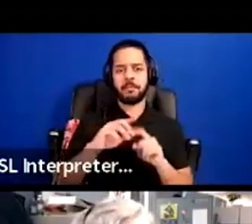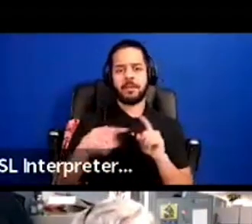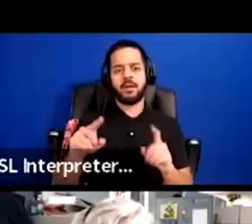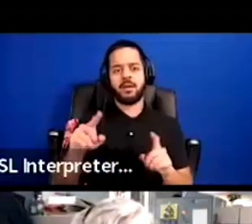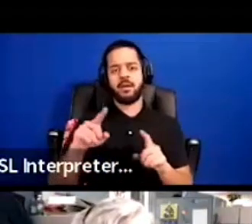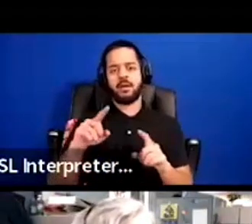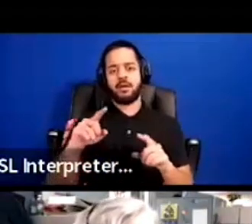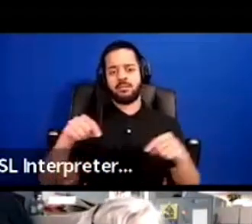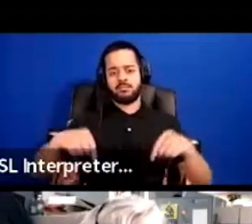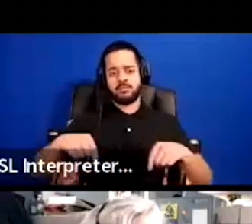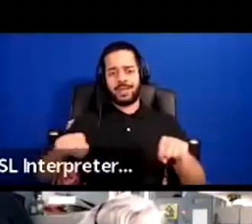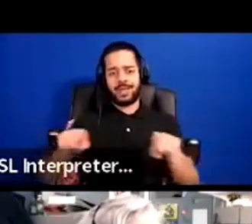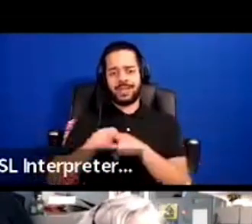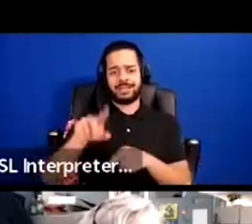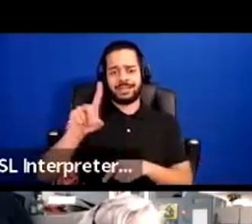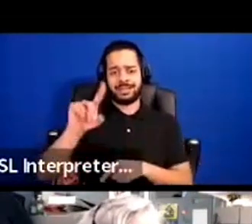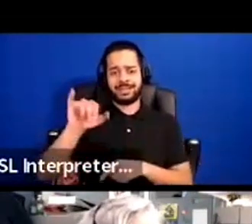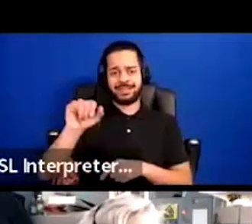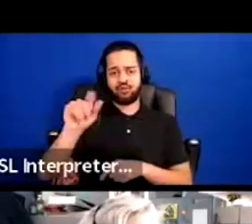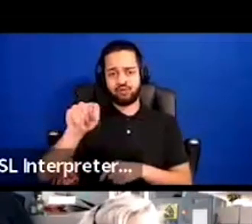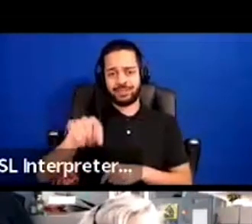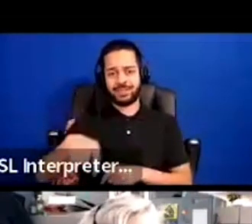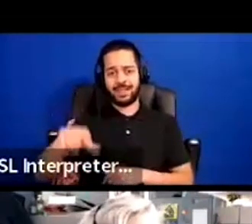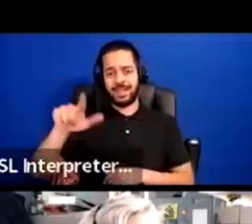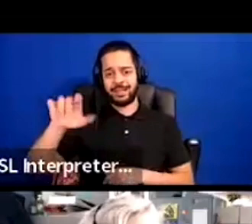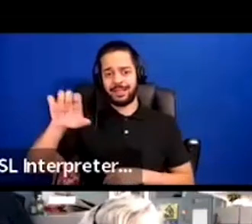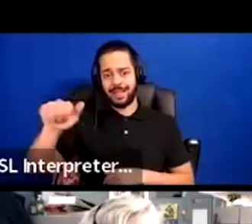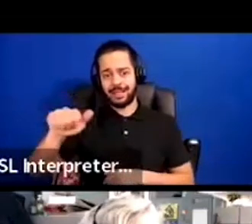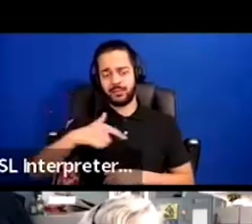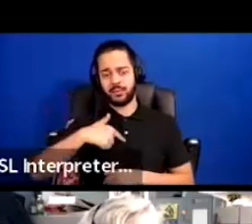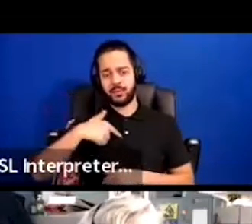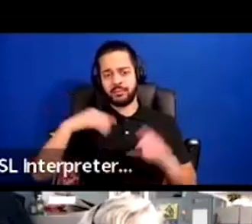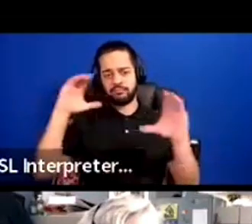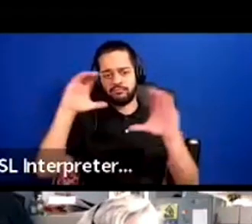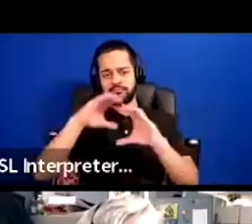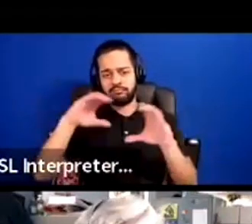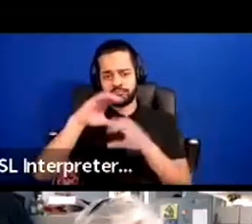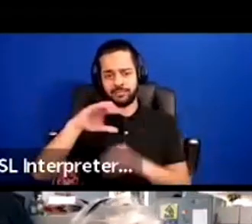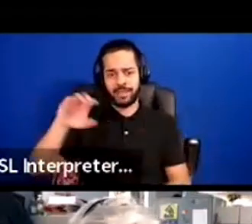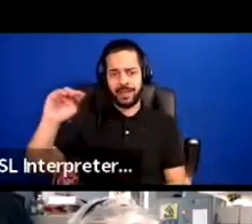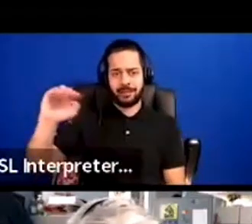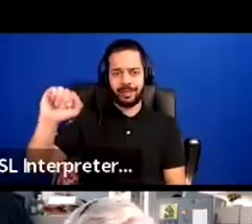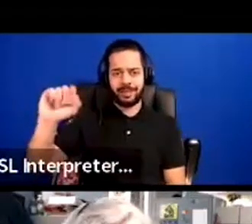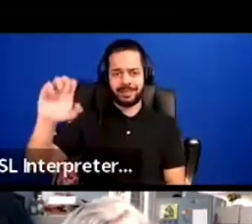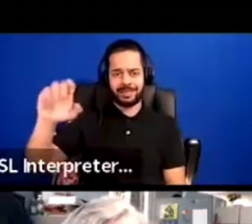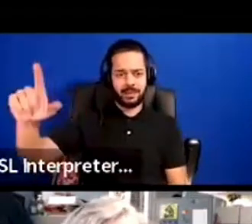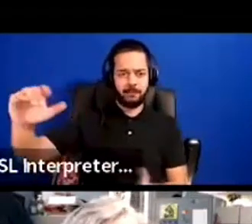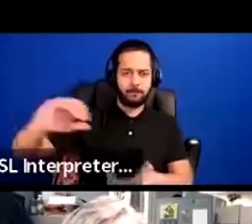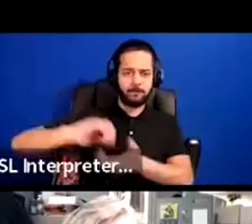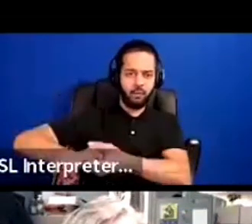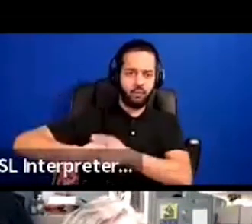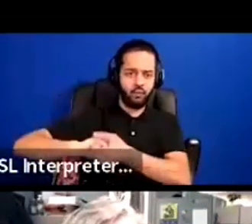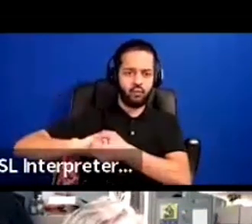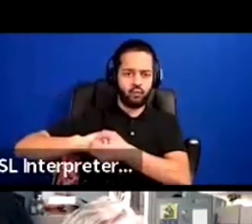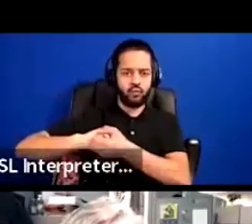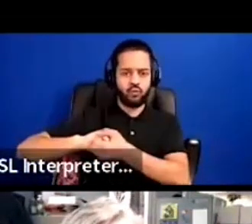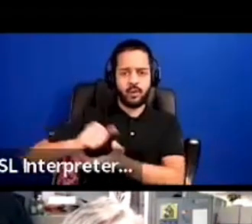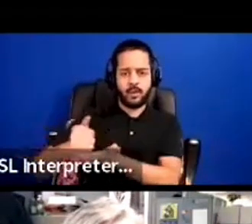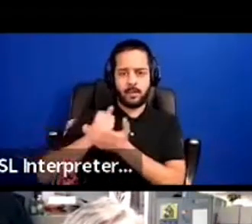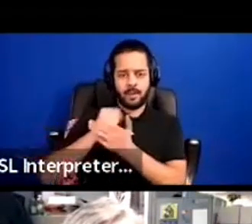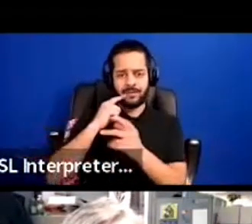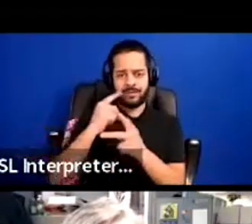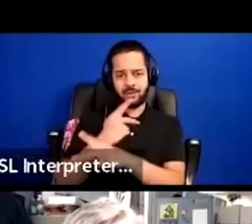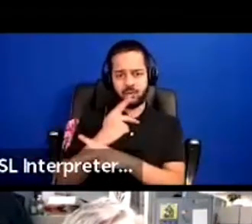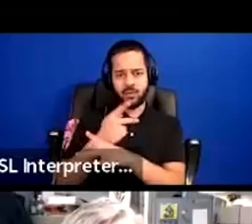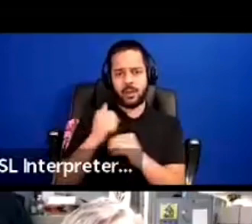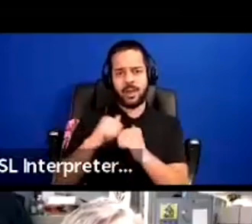as a district or as an LEA, we're looking for the partnership of MSDE to help us figure out how we